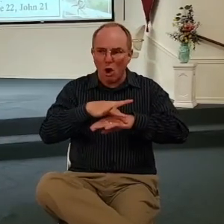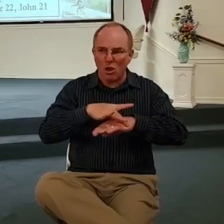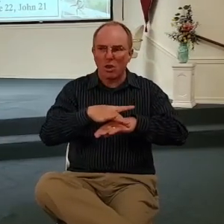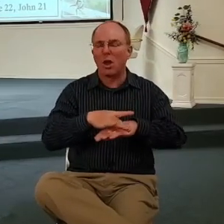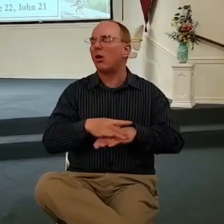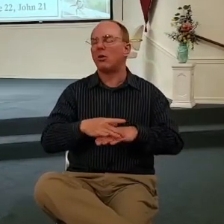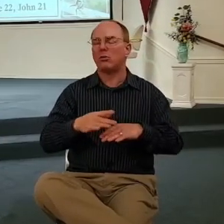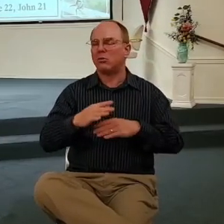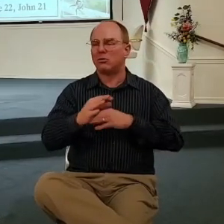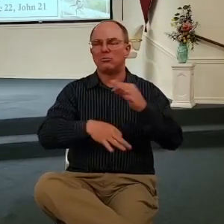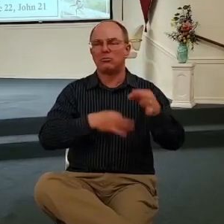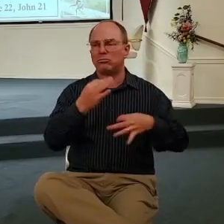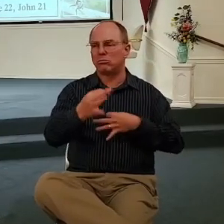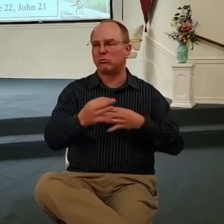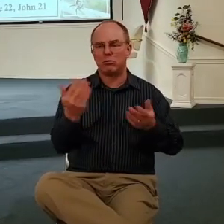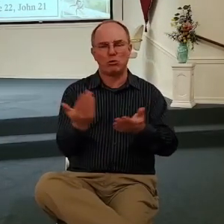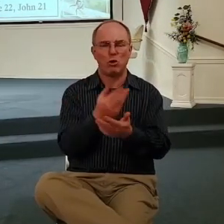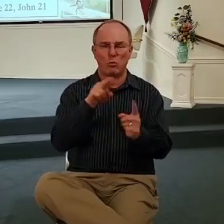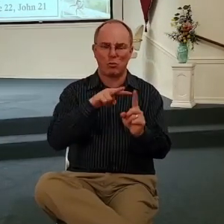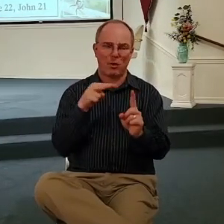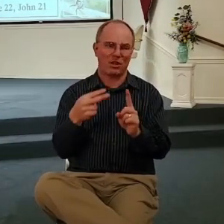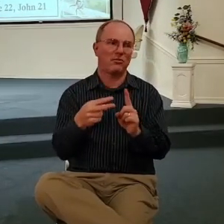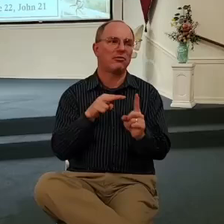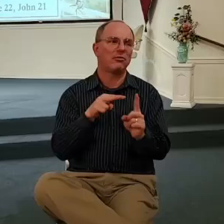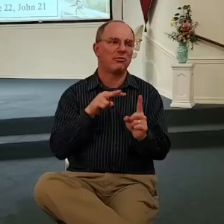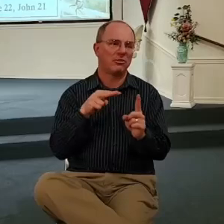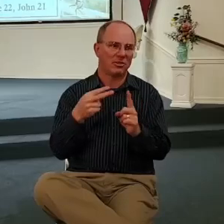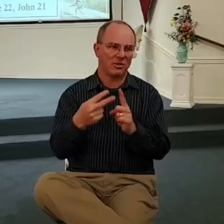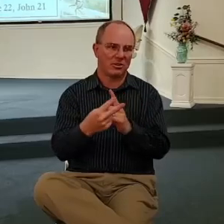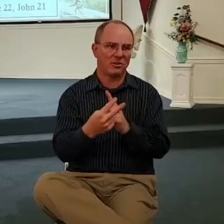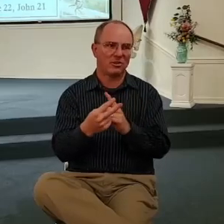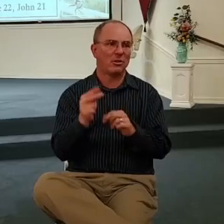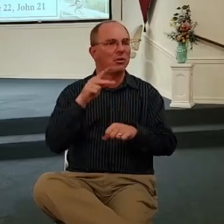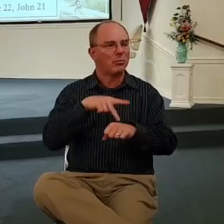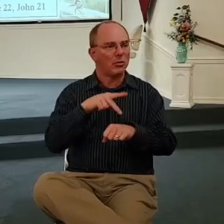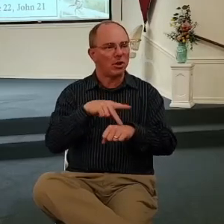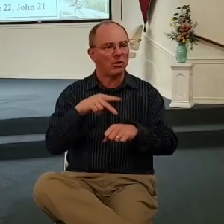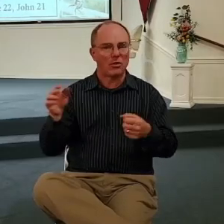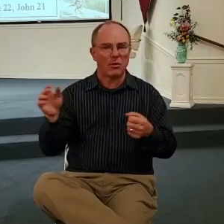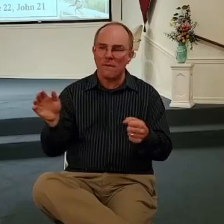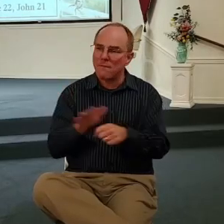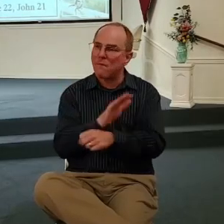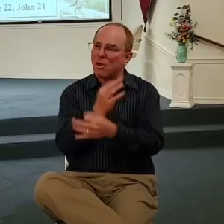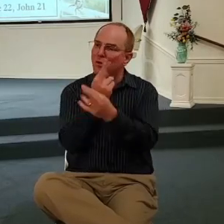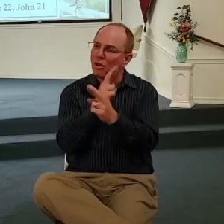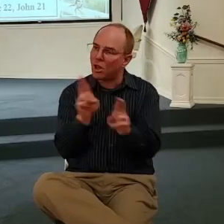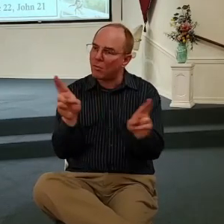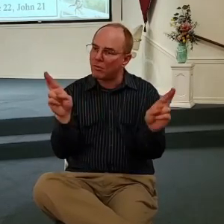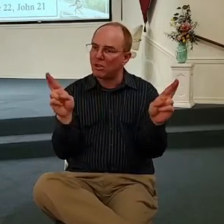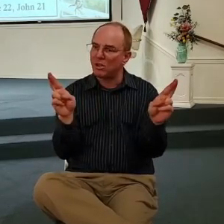Rather, to be given a new perspective. You see, Peter was fully redeemed.